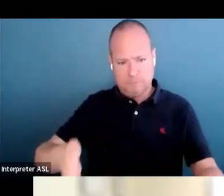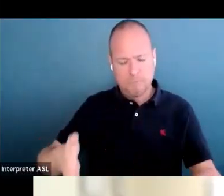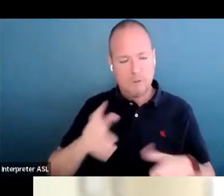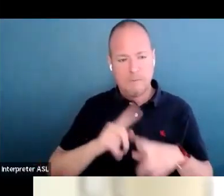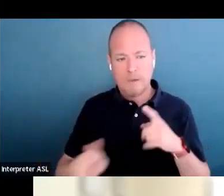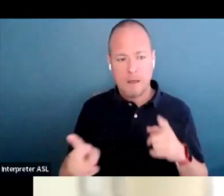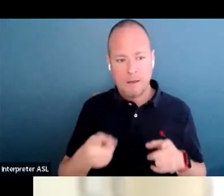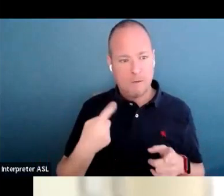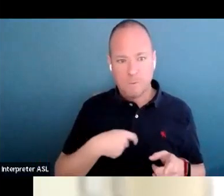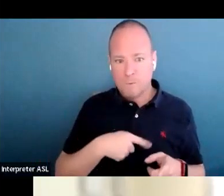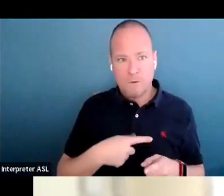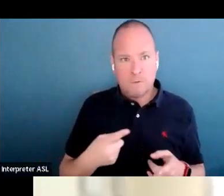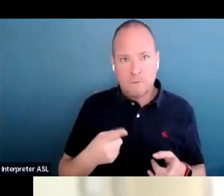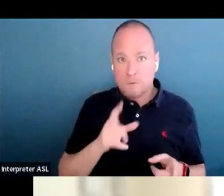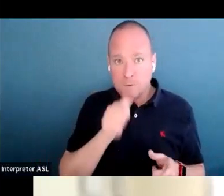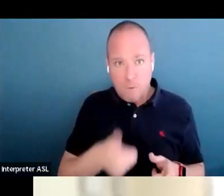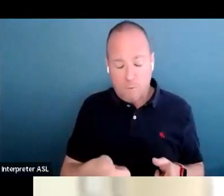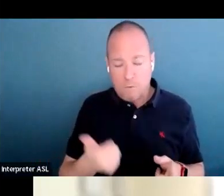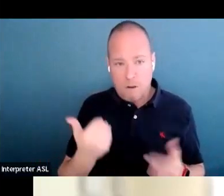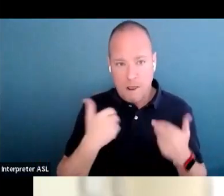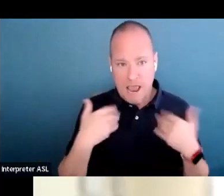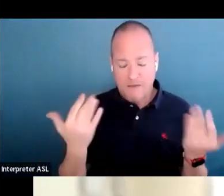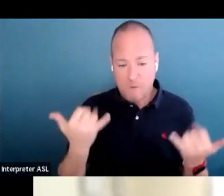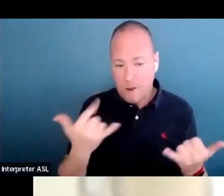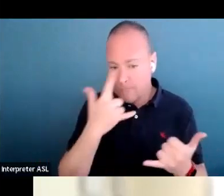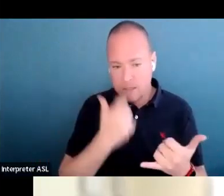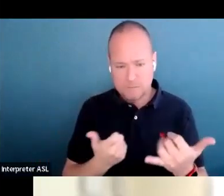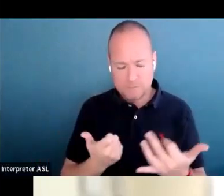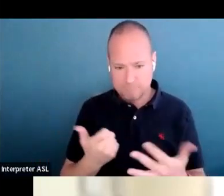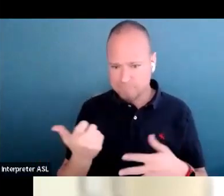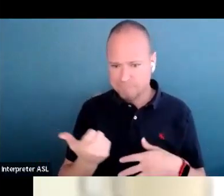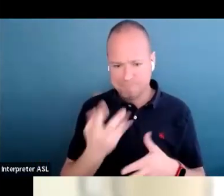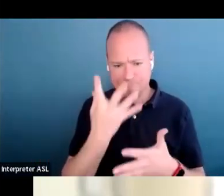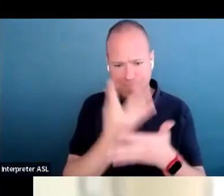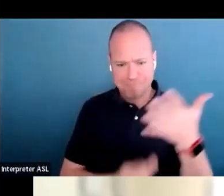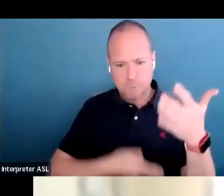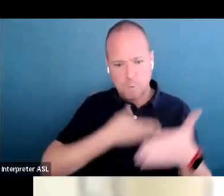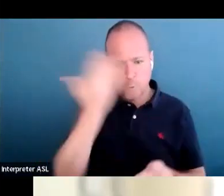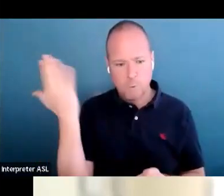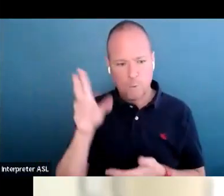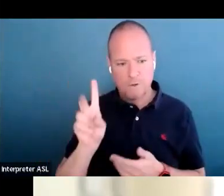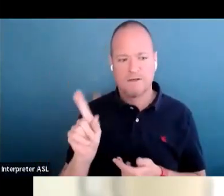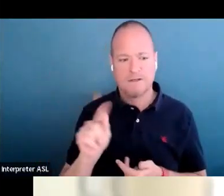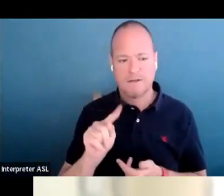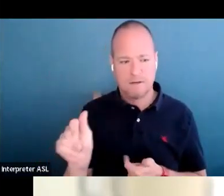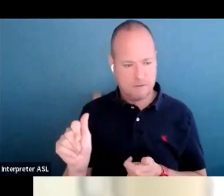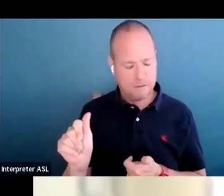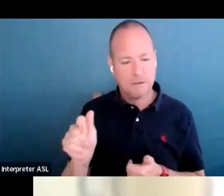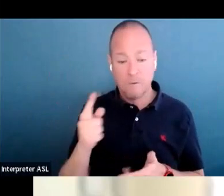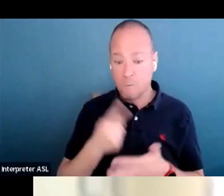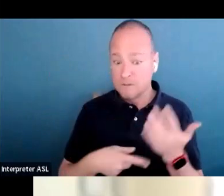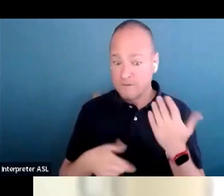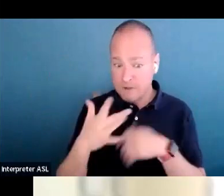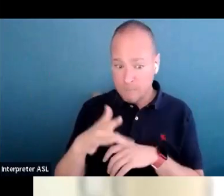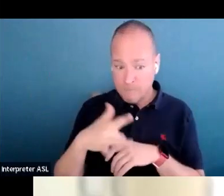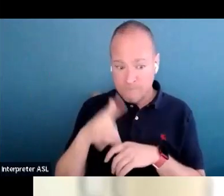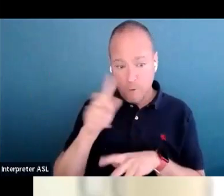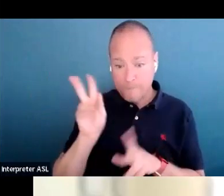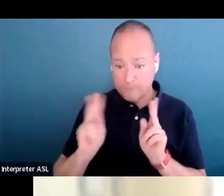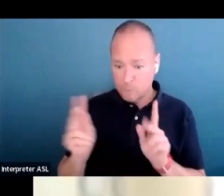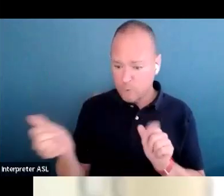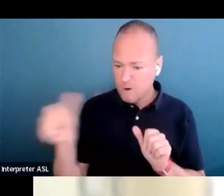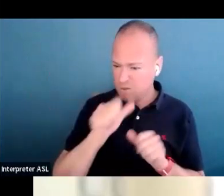and cannot right now due to this absence of data. The type of data that is available for folks with most other kinds